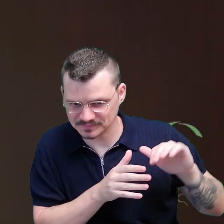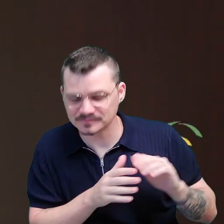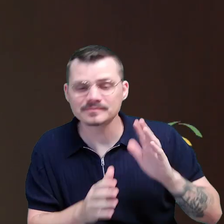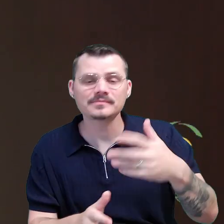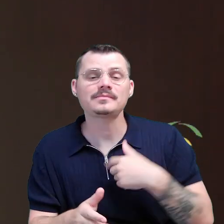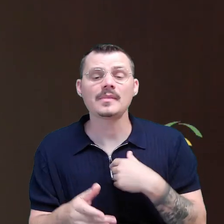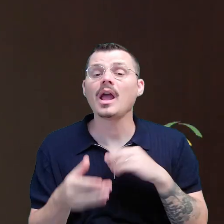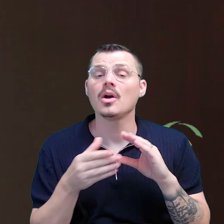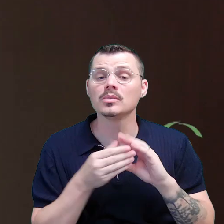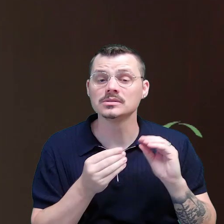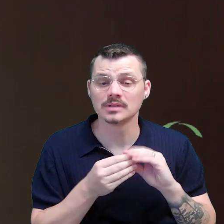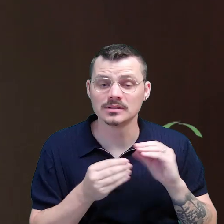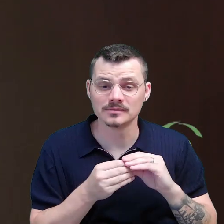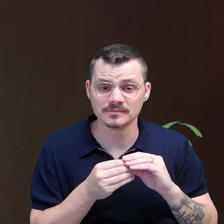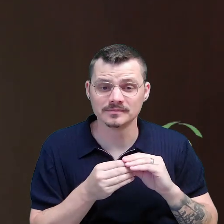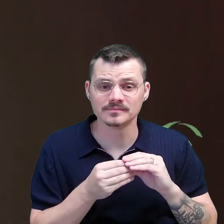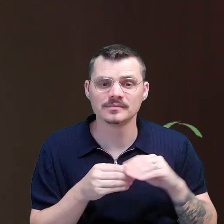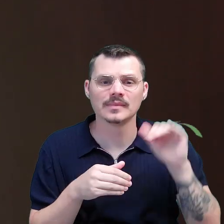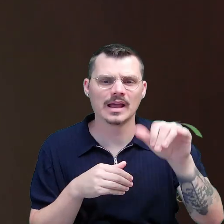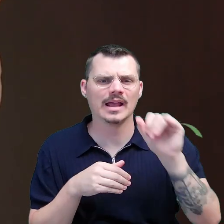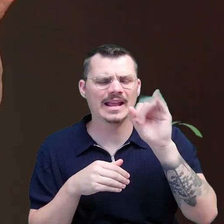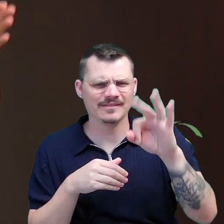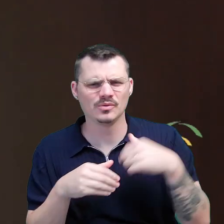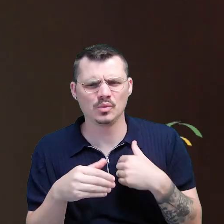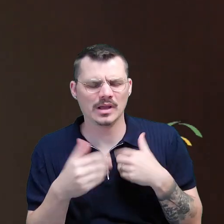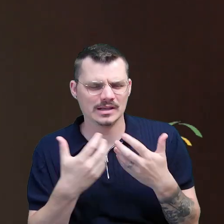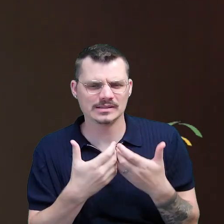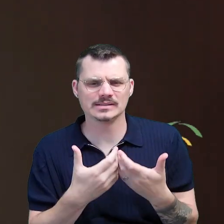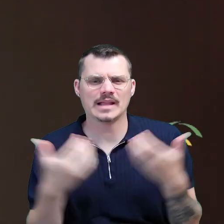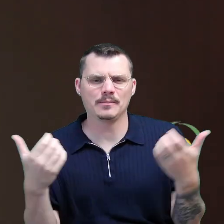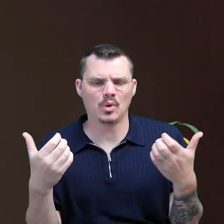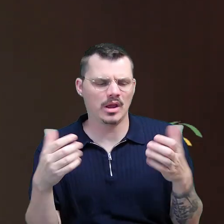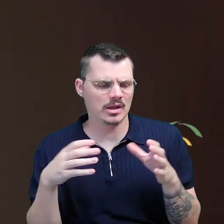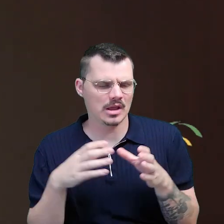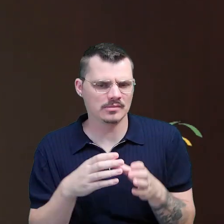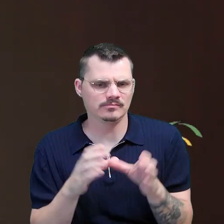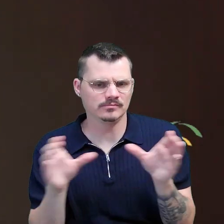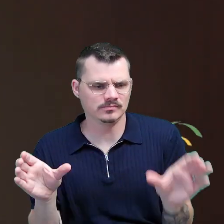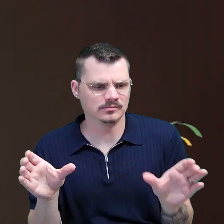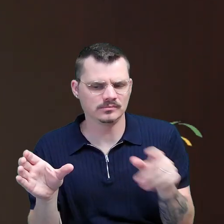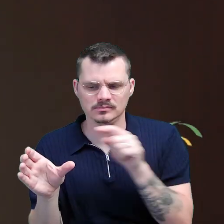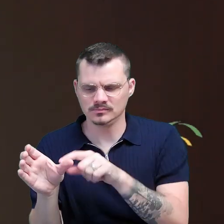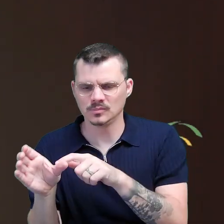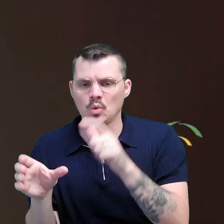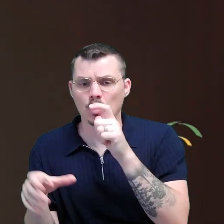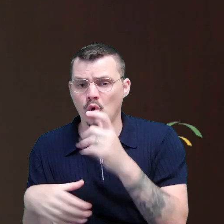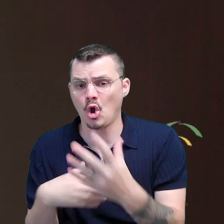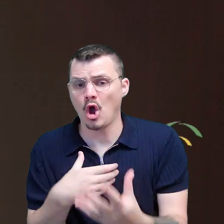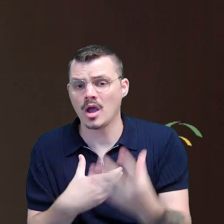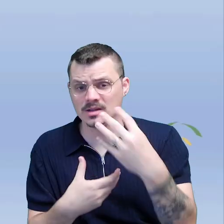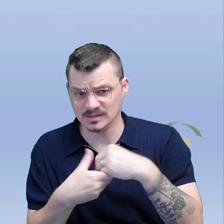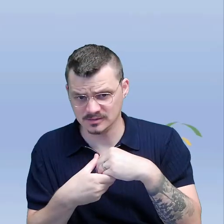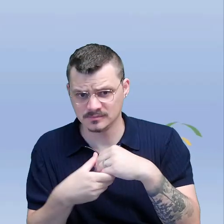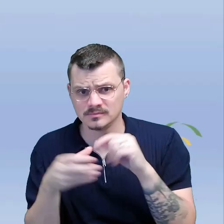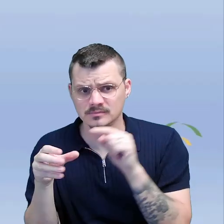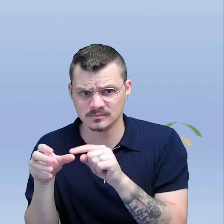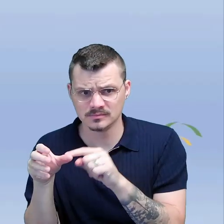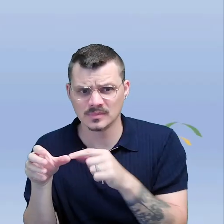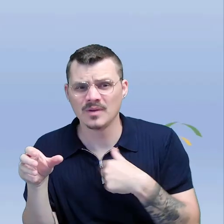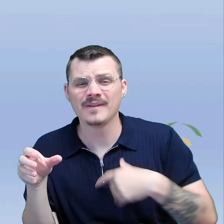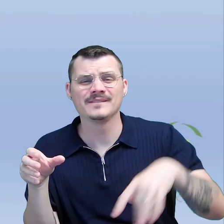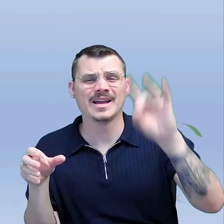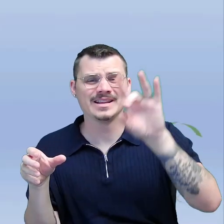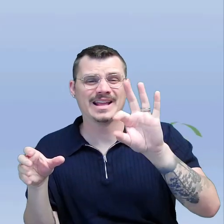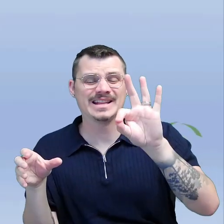I will say, however, that if we separate out the people who had autism, we found that